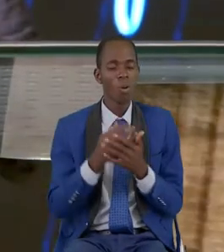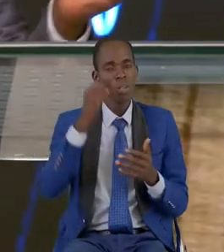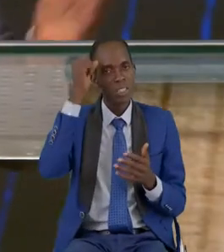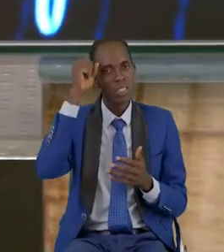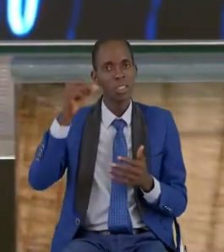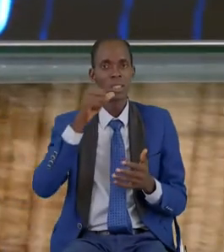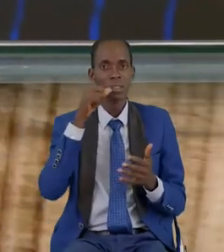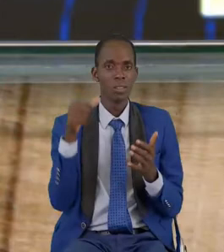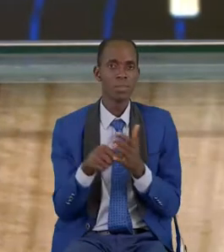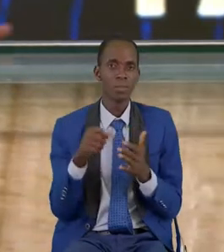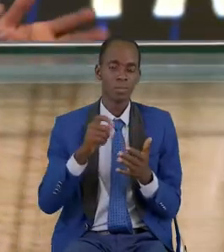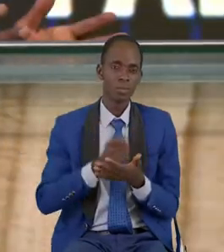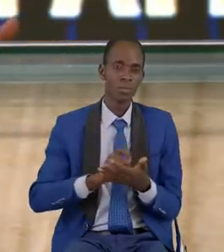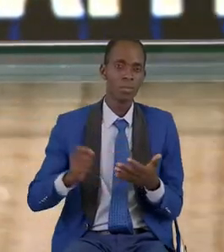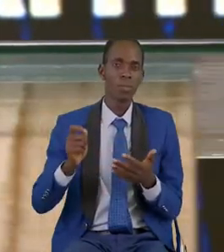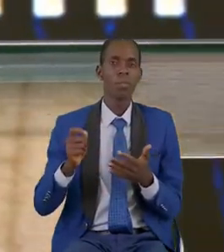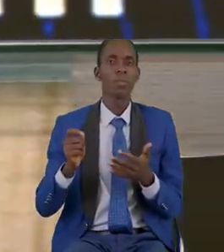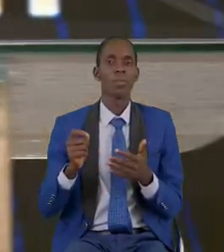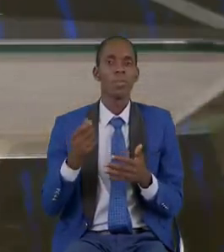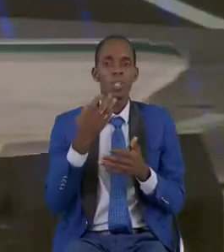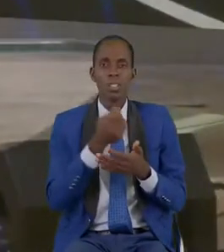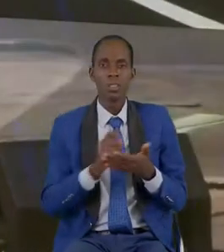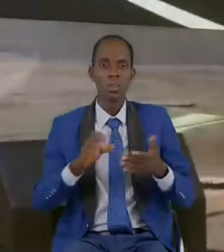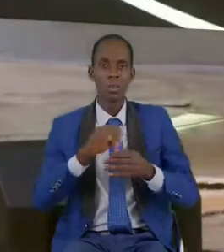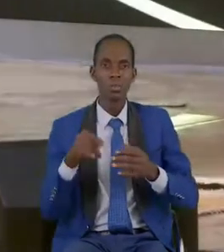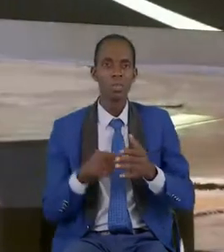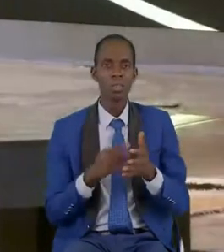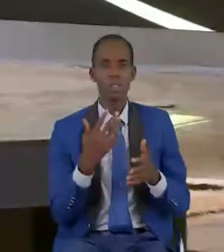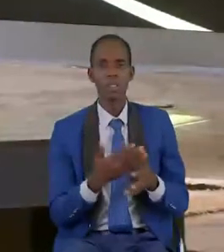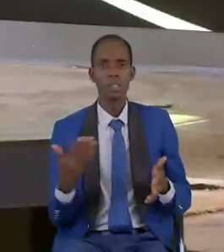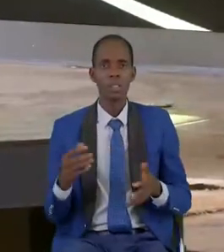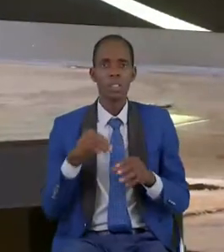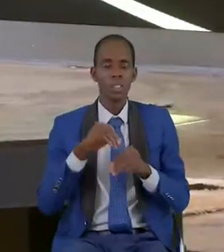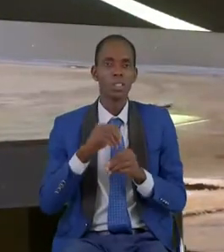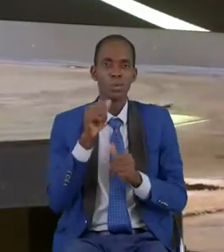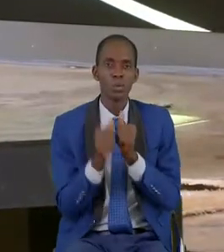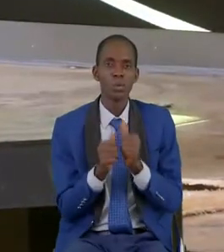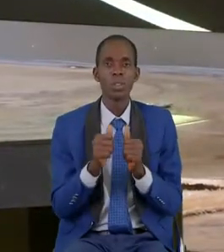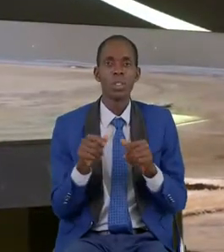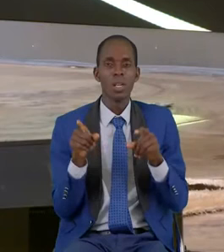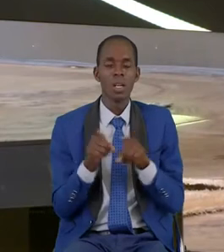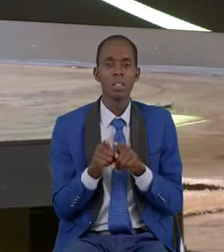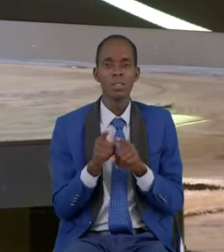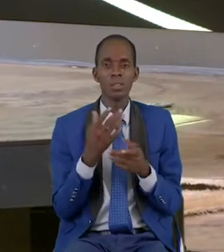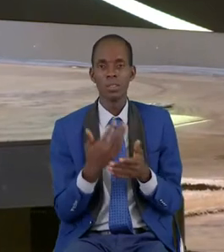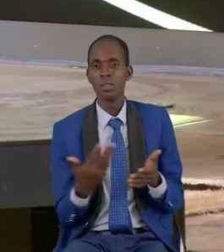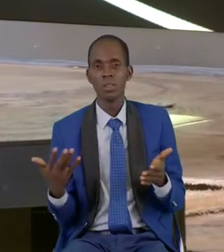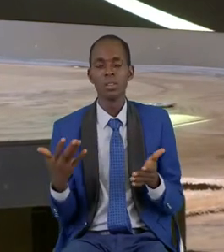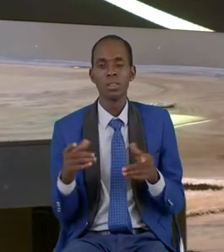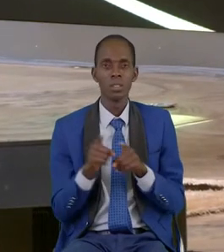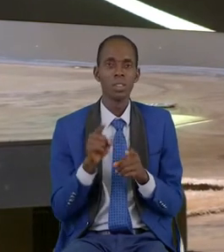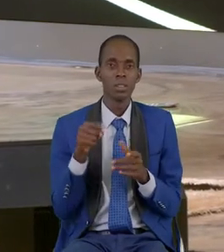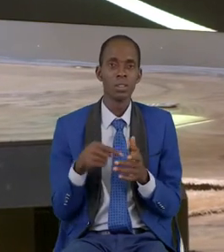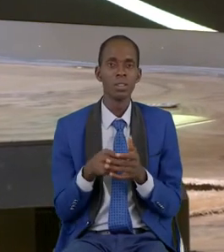speaking in them of these things, in which are some things hard to